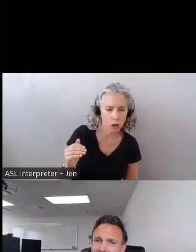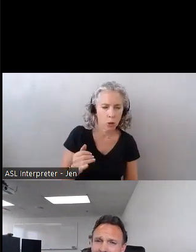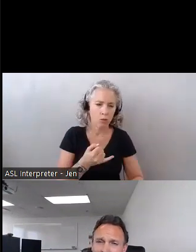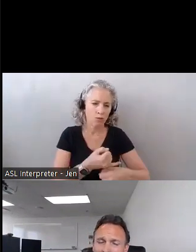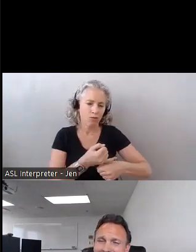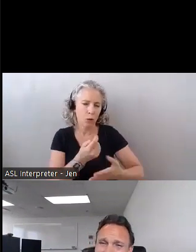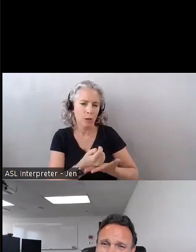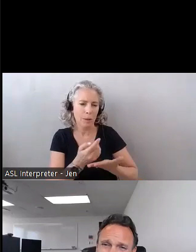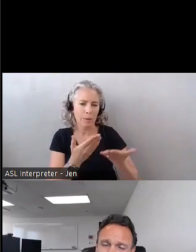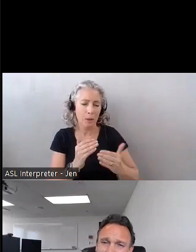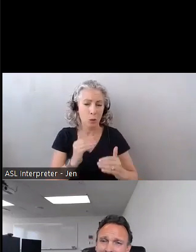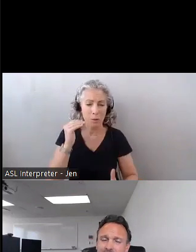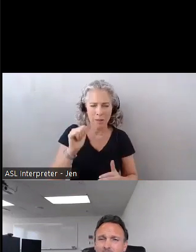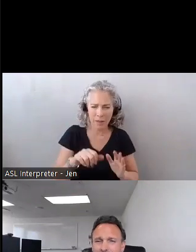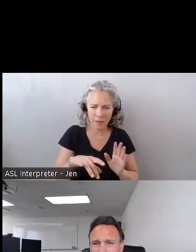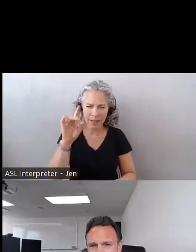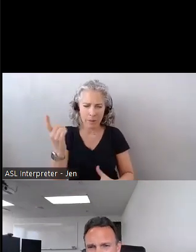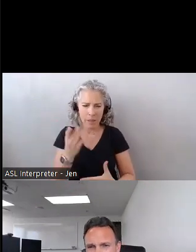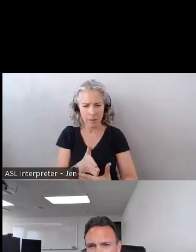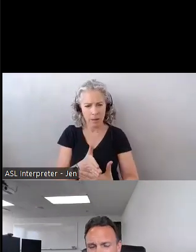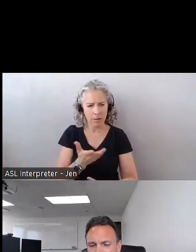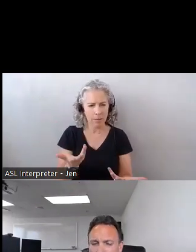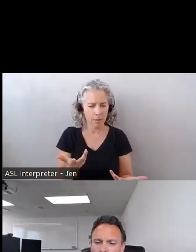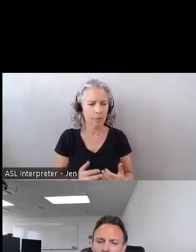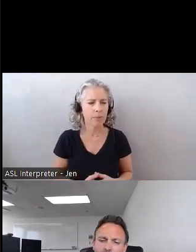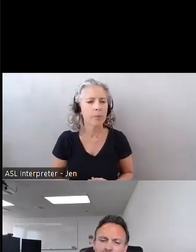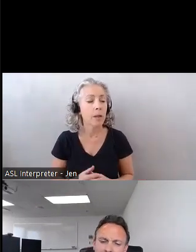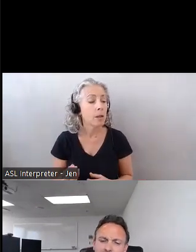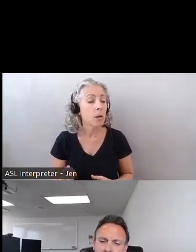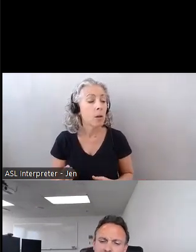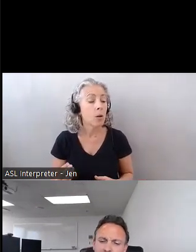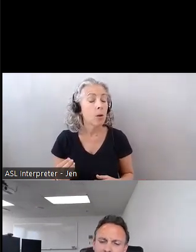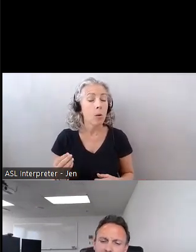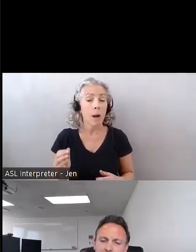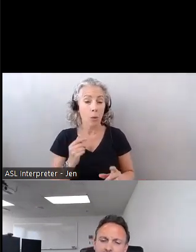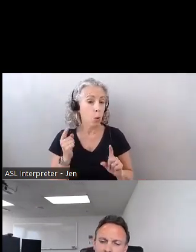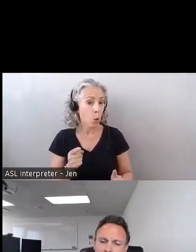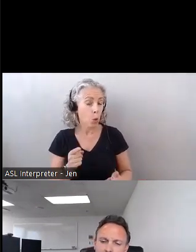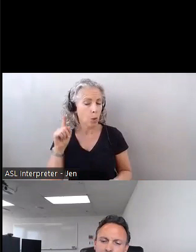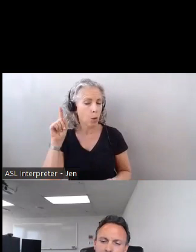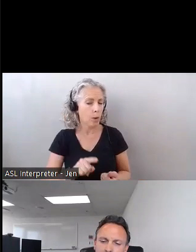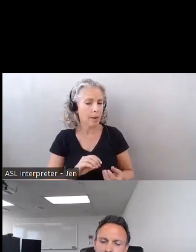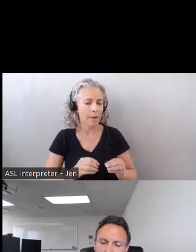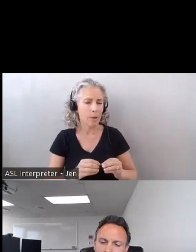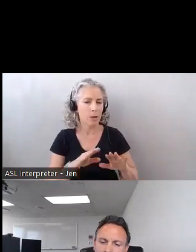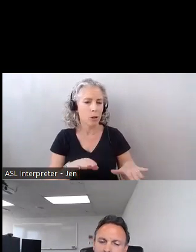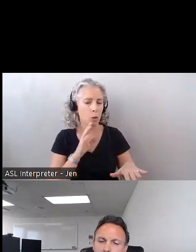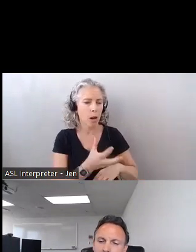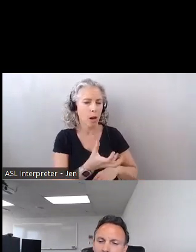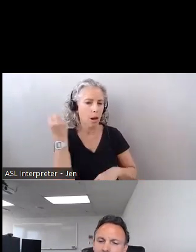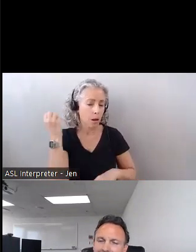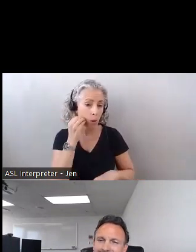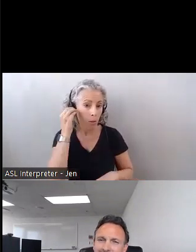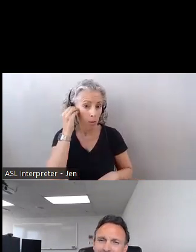too excessive? We had to come up with something different. So what we did was, with the goal of decreasing the number of children that were being removed from the home,